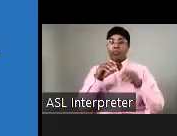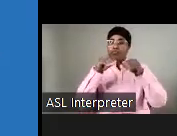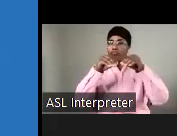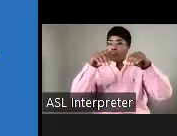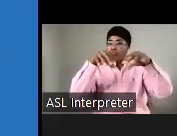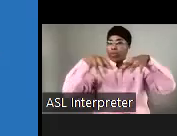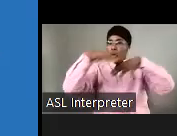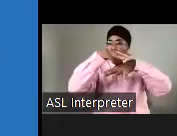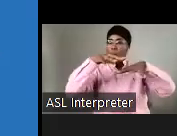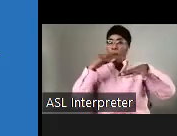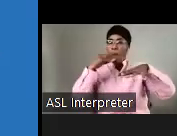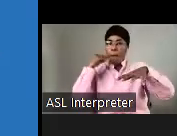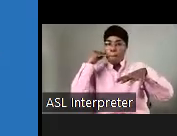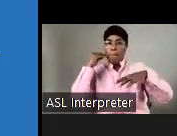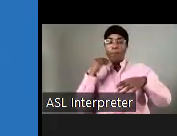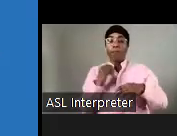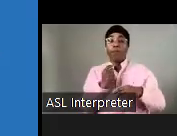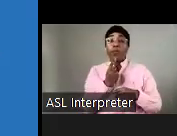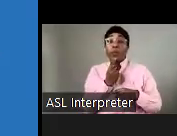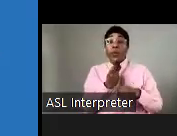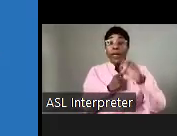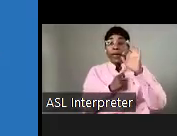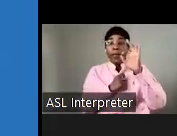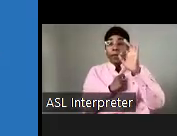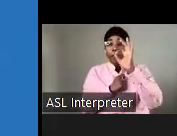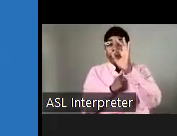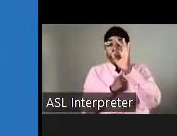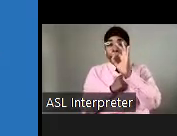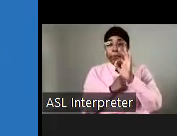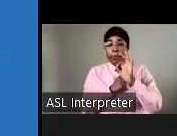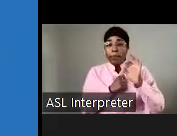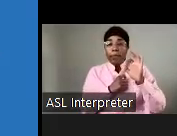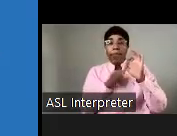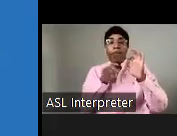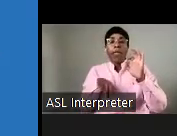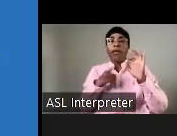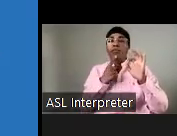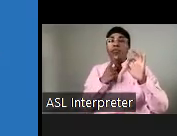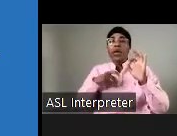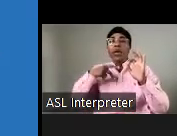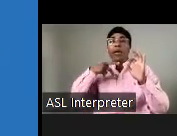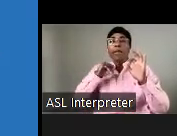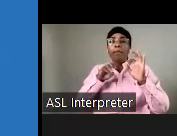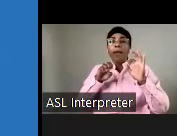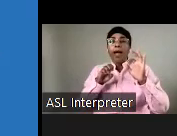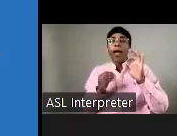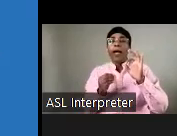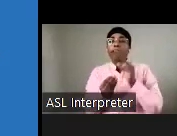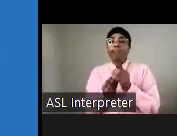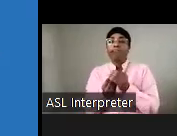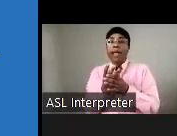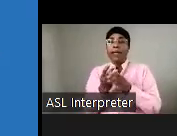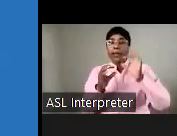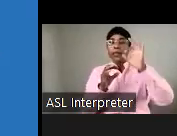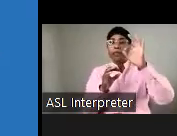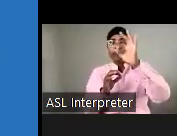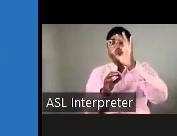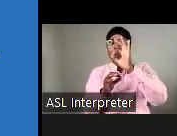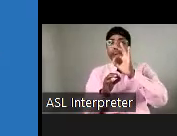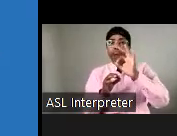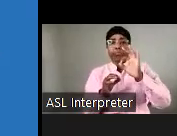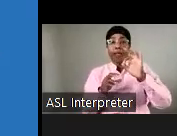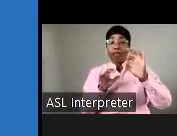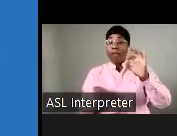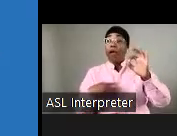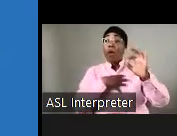all the red shape files show red pine plantations that were 20 to 40 years old. All the white show white